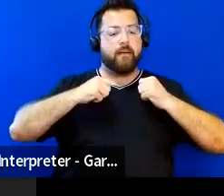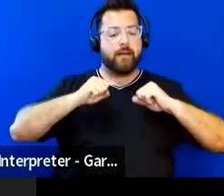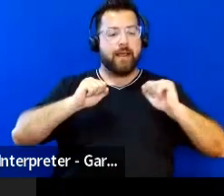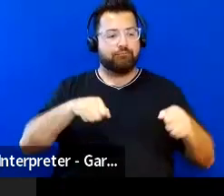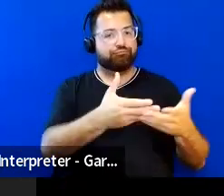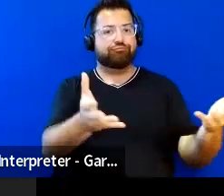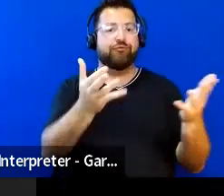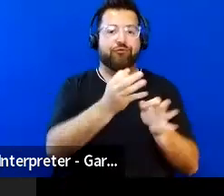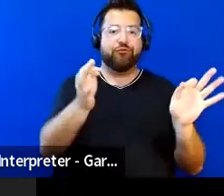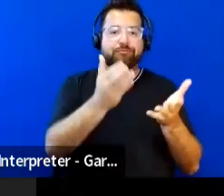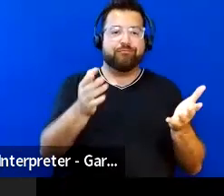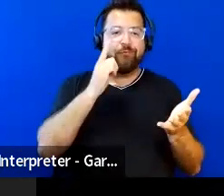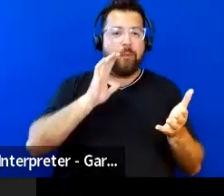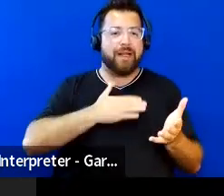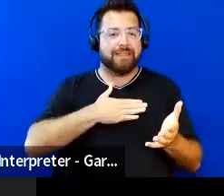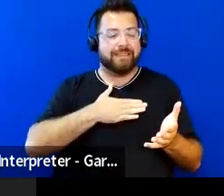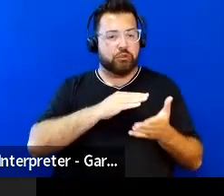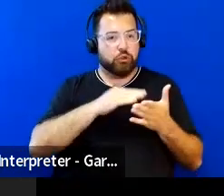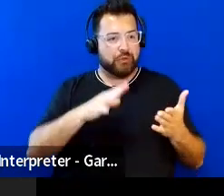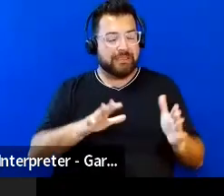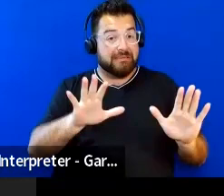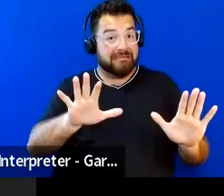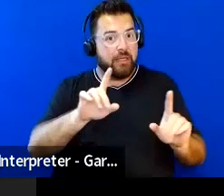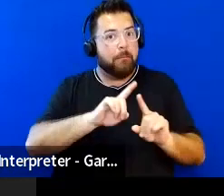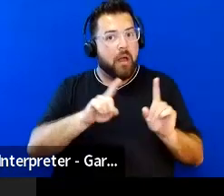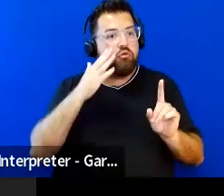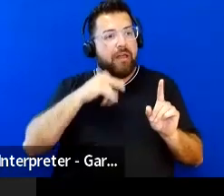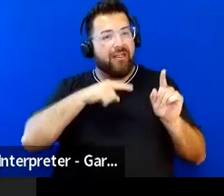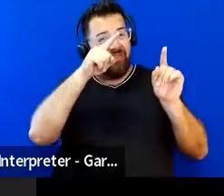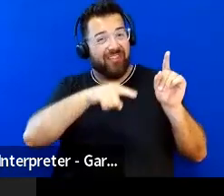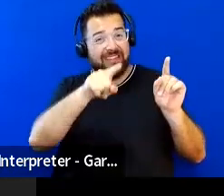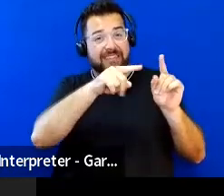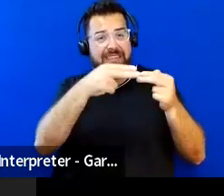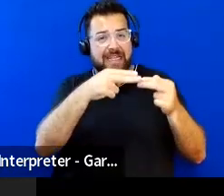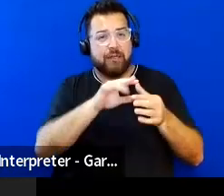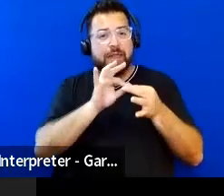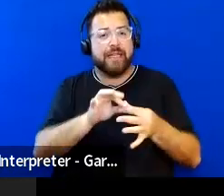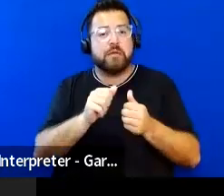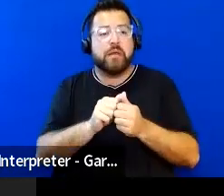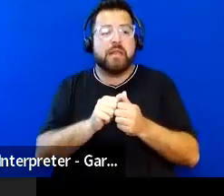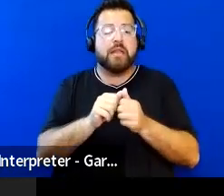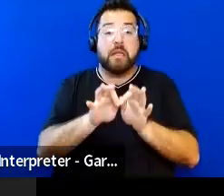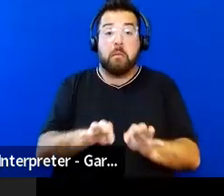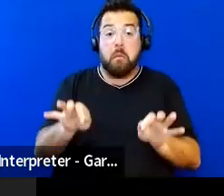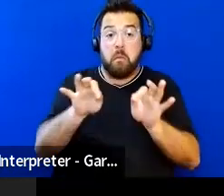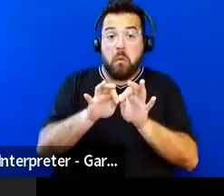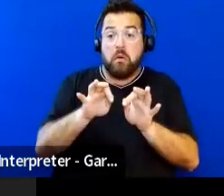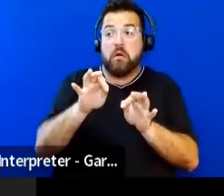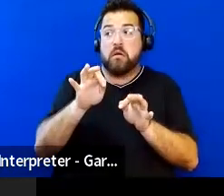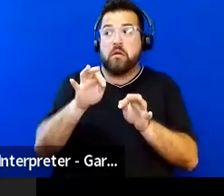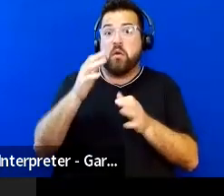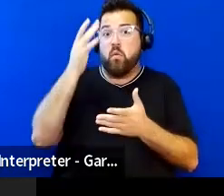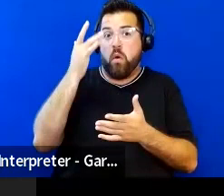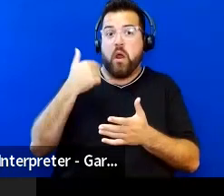free materials, but this has to do with the importance of why we should think